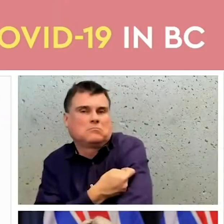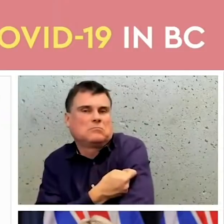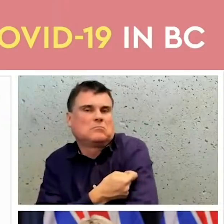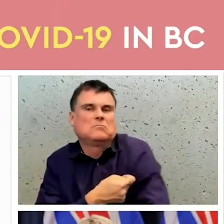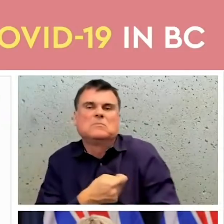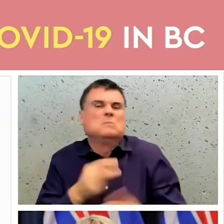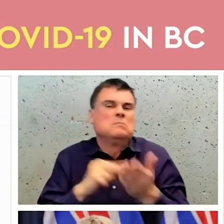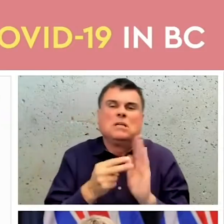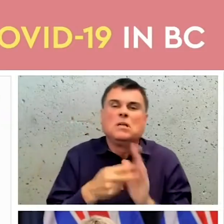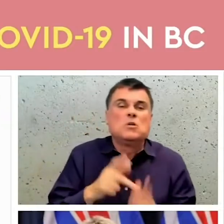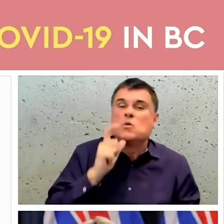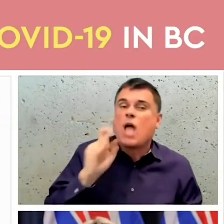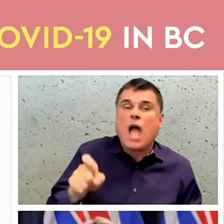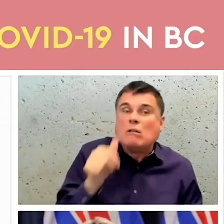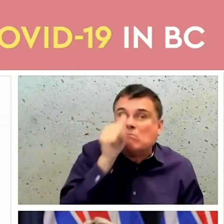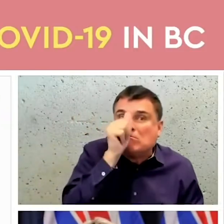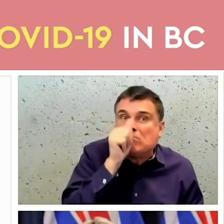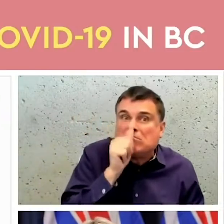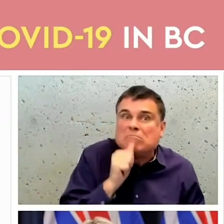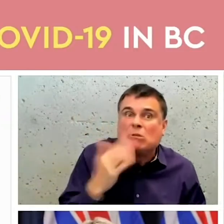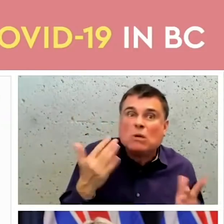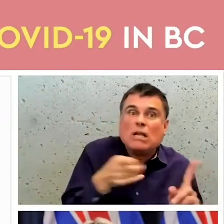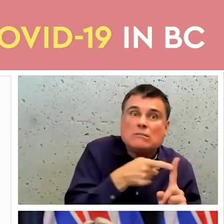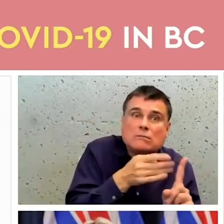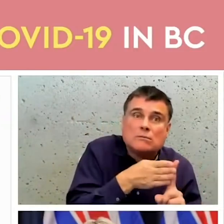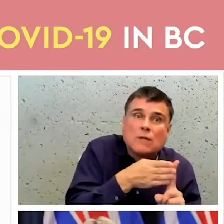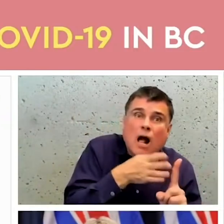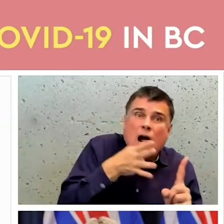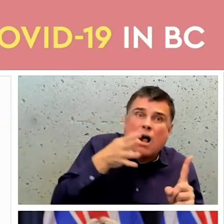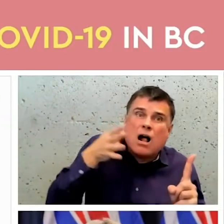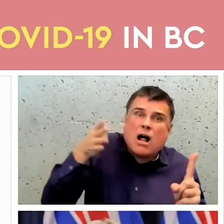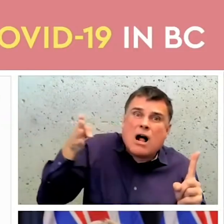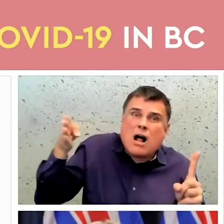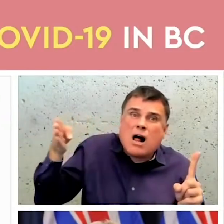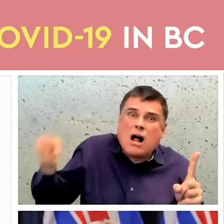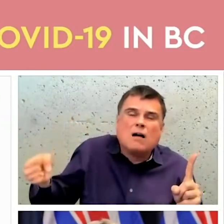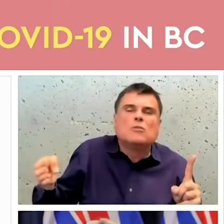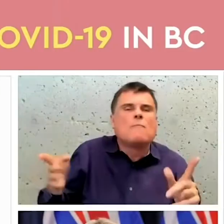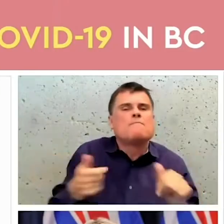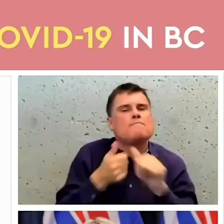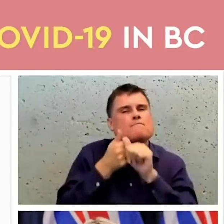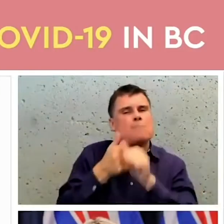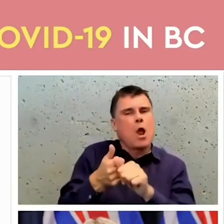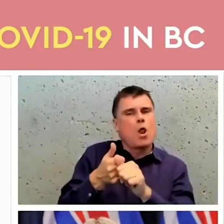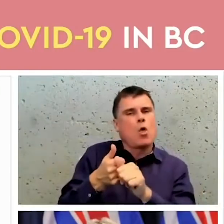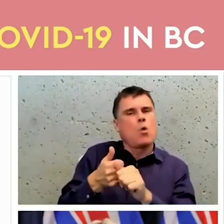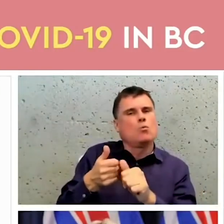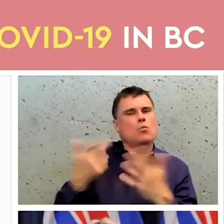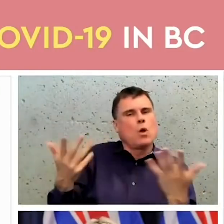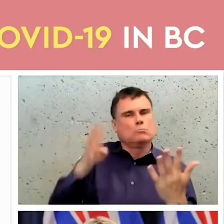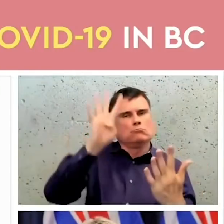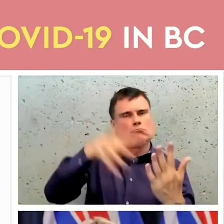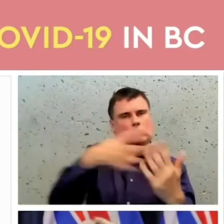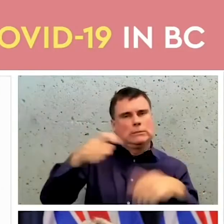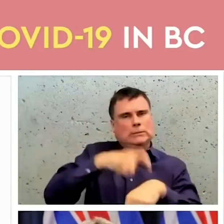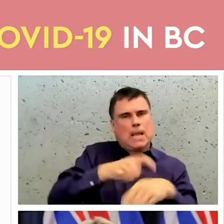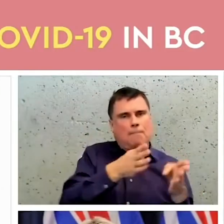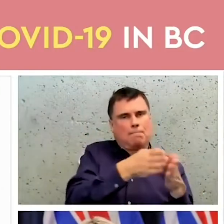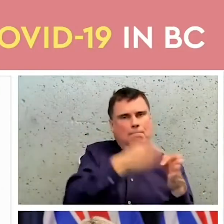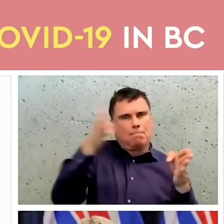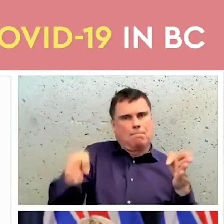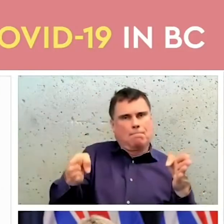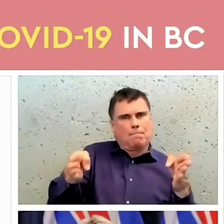vaccine, or if they've recently received one of their booster doses for the school-based vaccination programs, things like meningitis